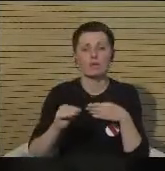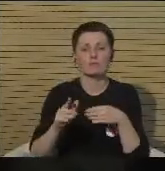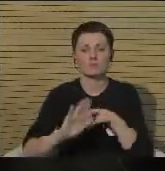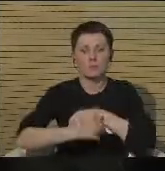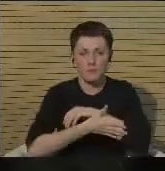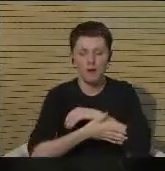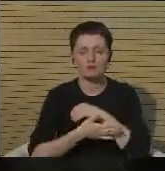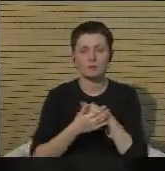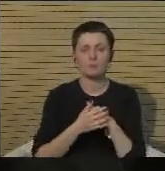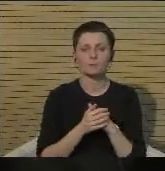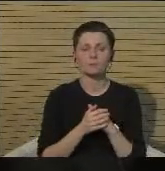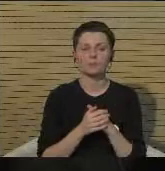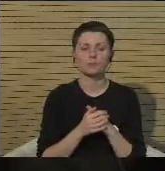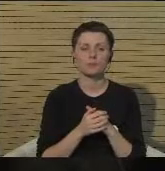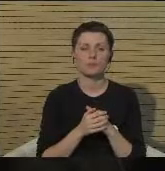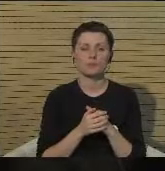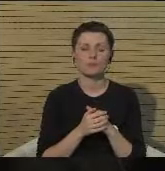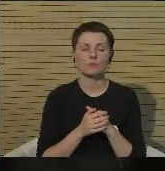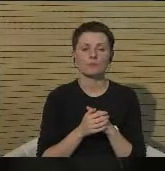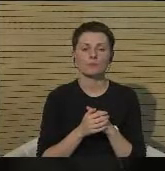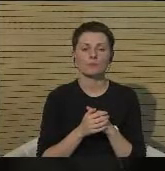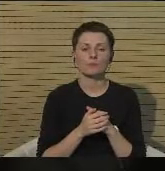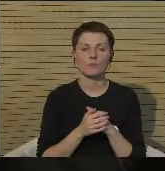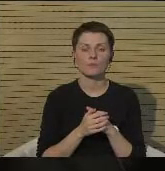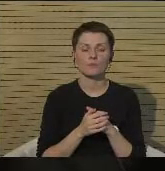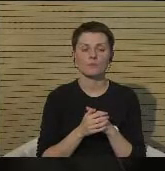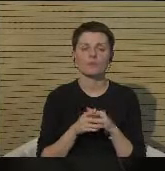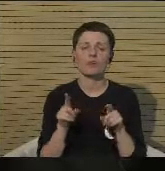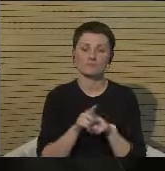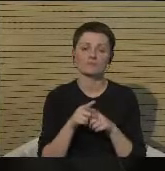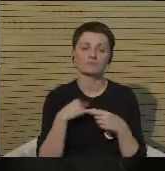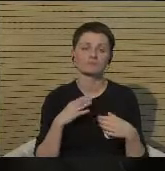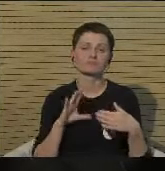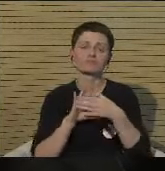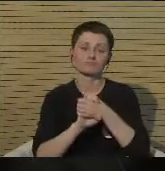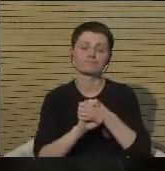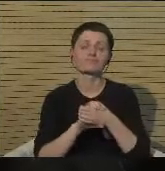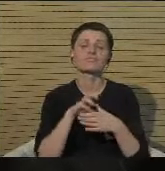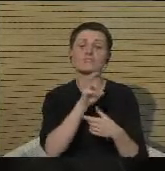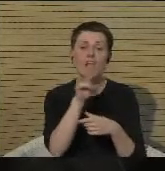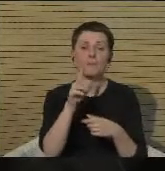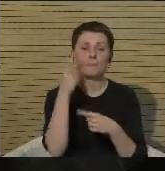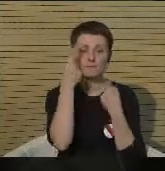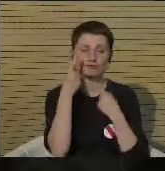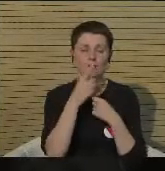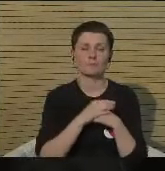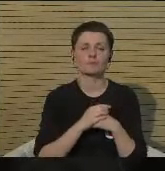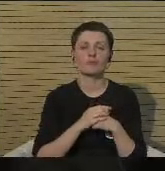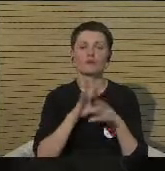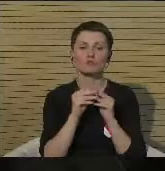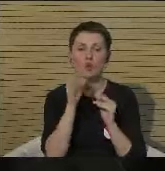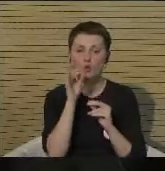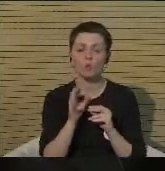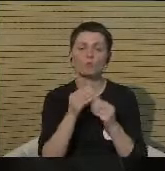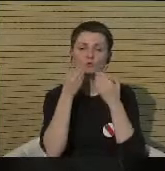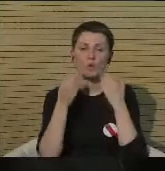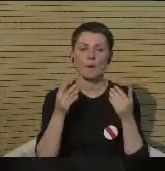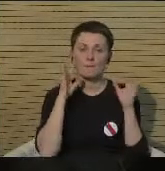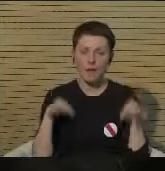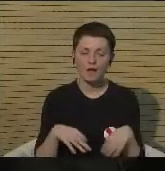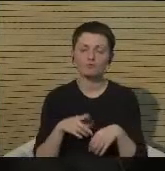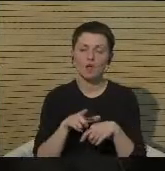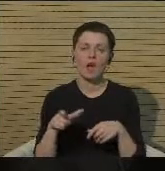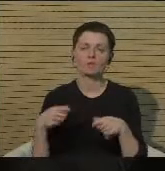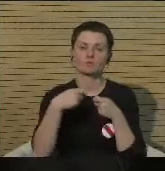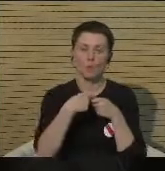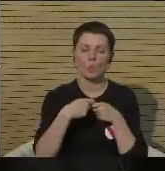and we wish you that Belarus gets better support, stronger support. We are together with you. We are with